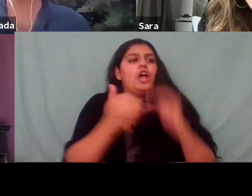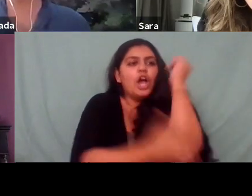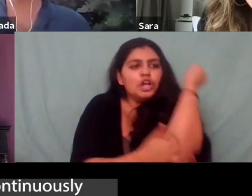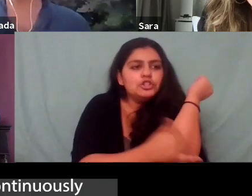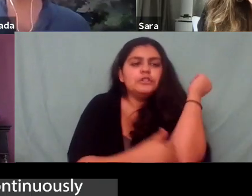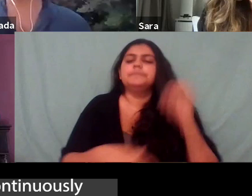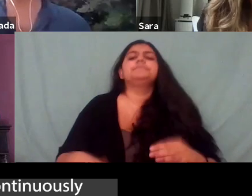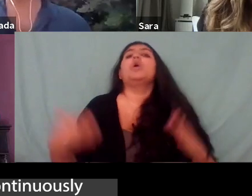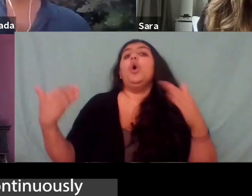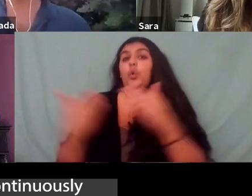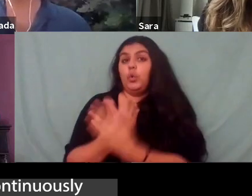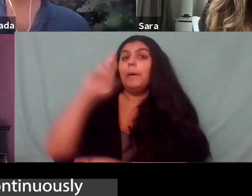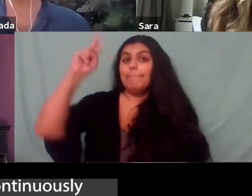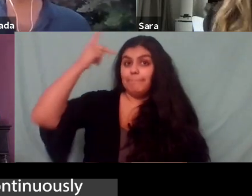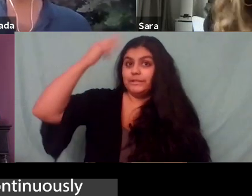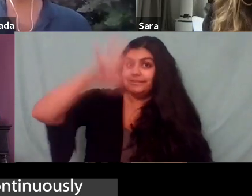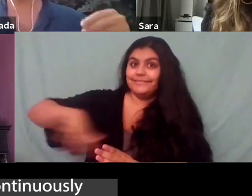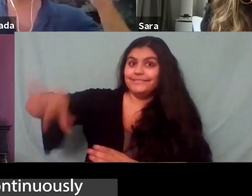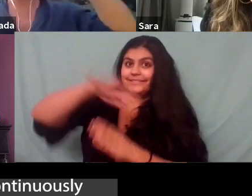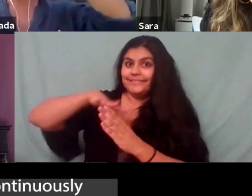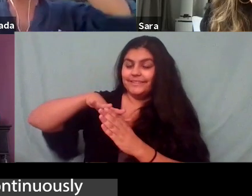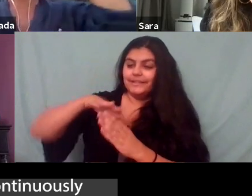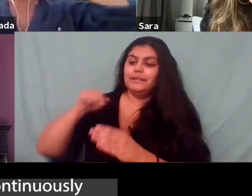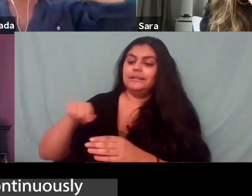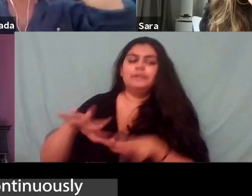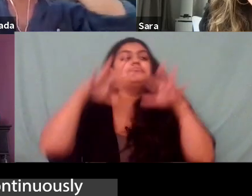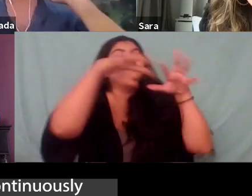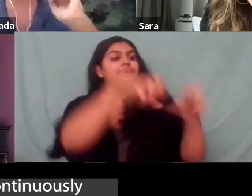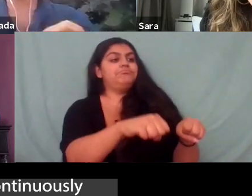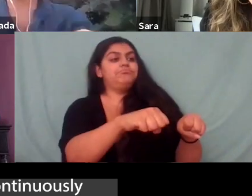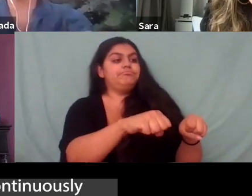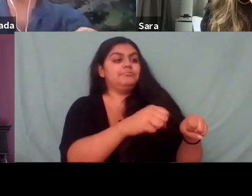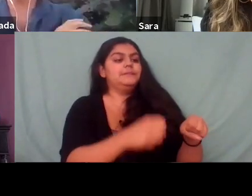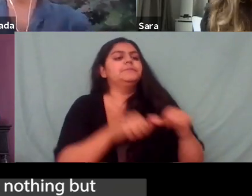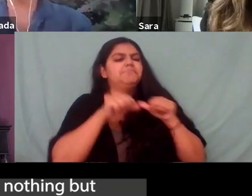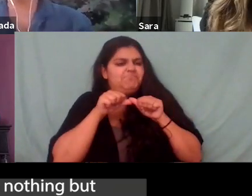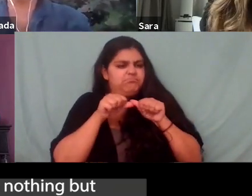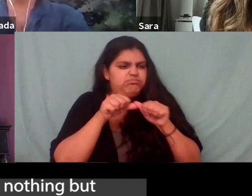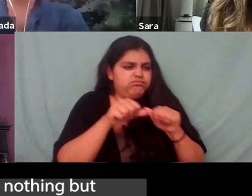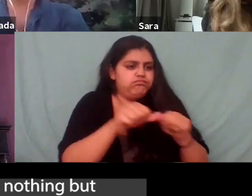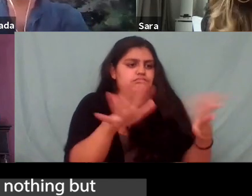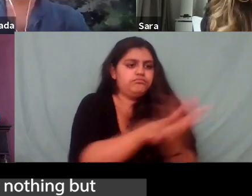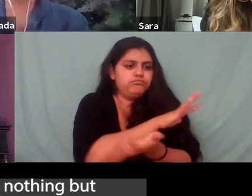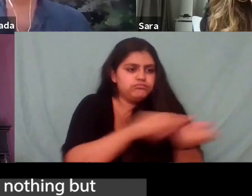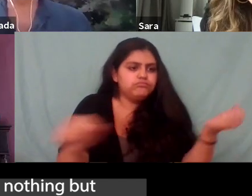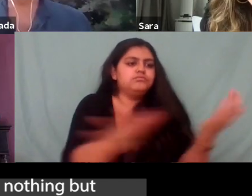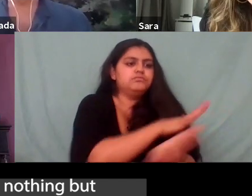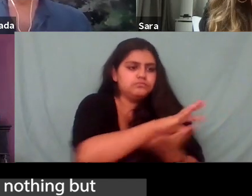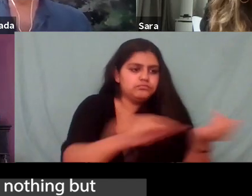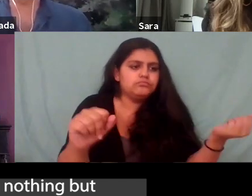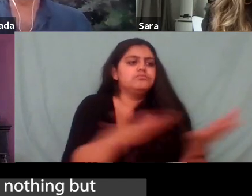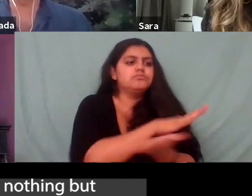over and continuously destroyed state institution through nothing